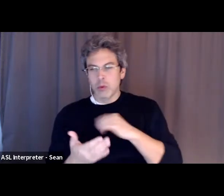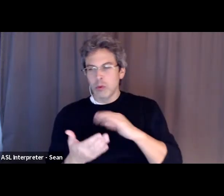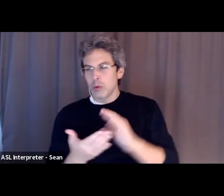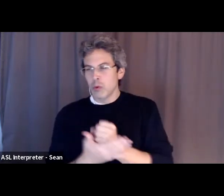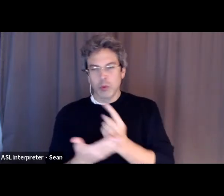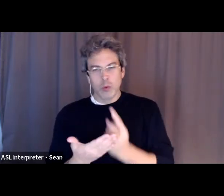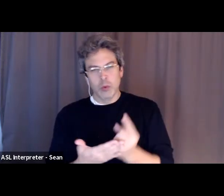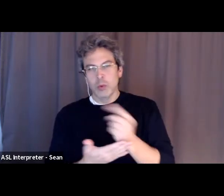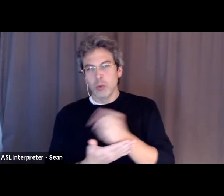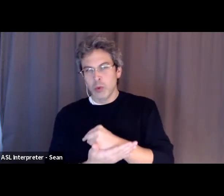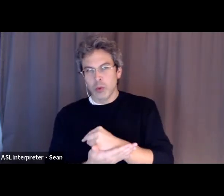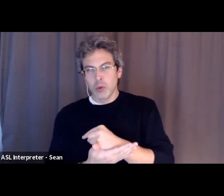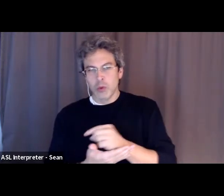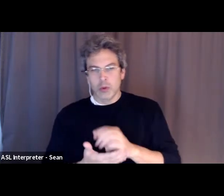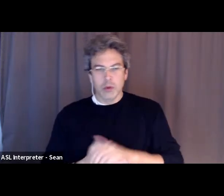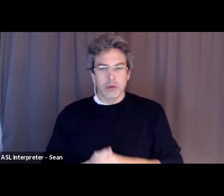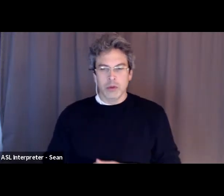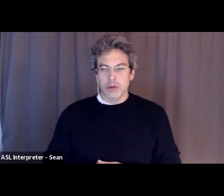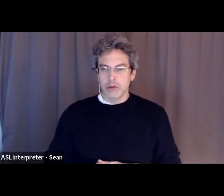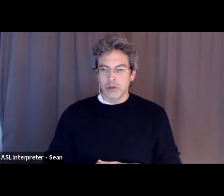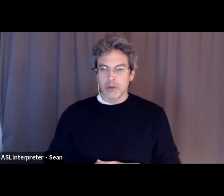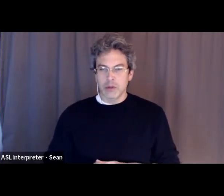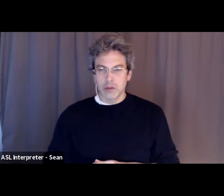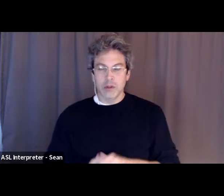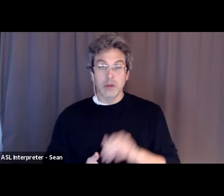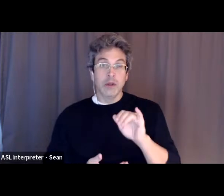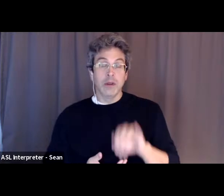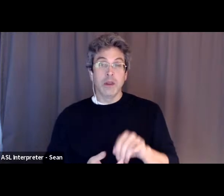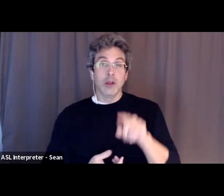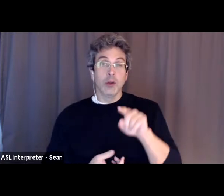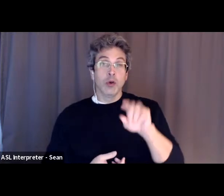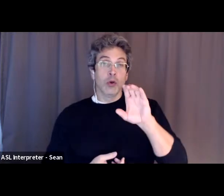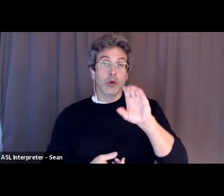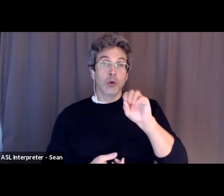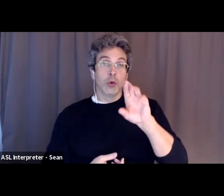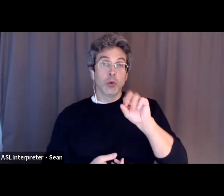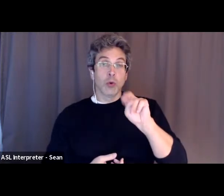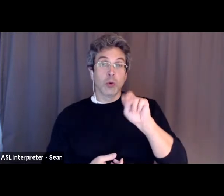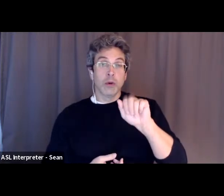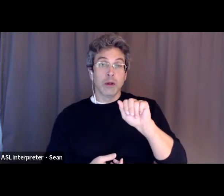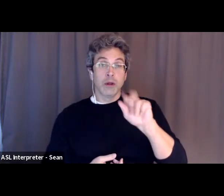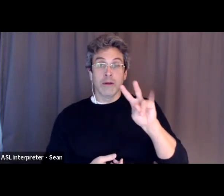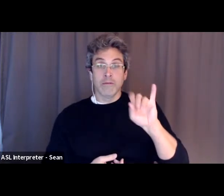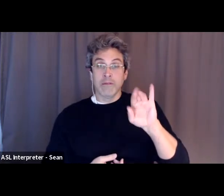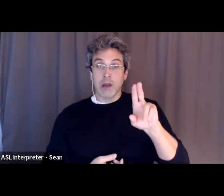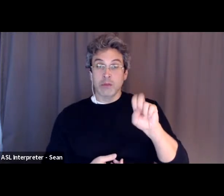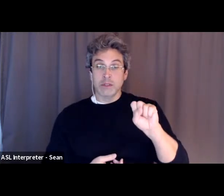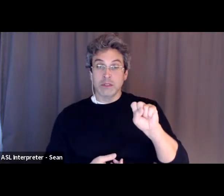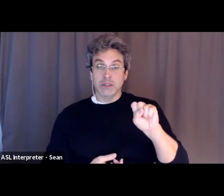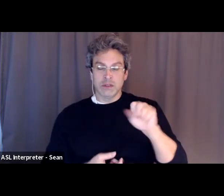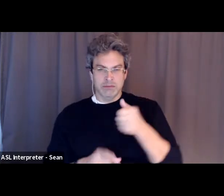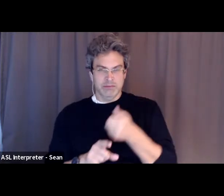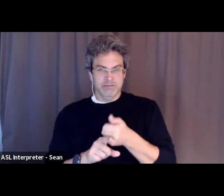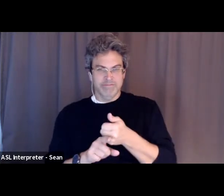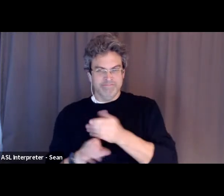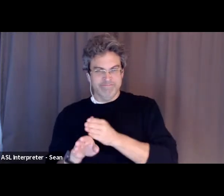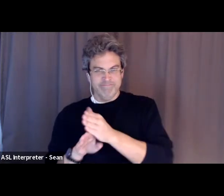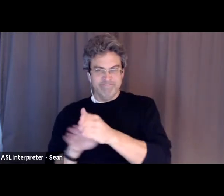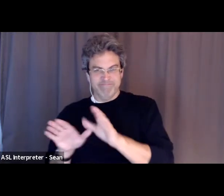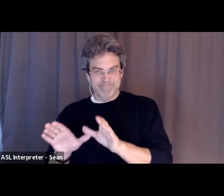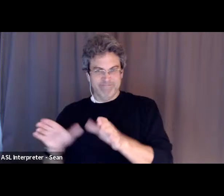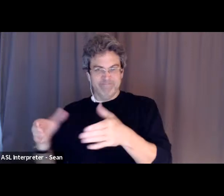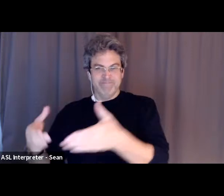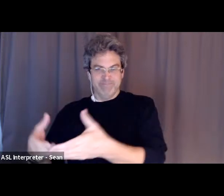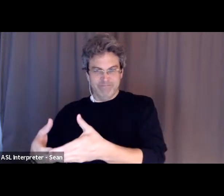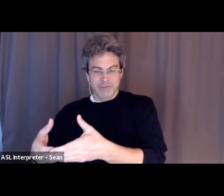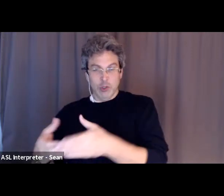Coronaviruses are the large viruses, are a large family of viruses, and the human